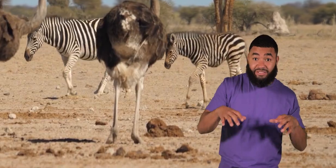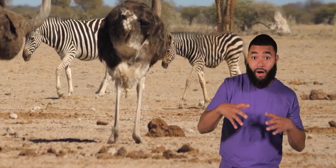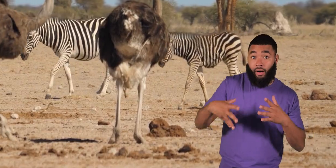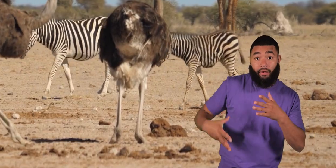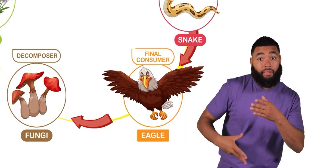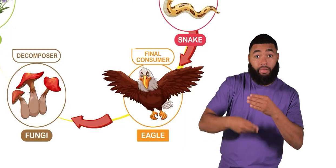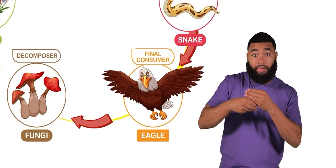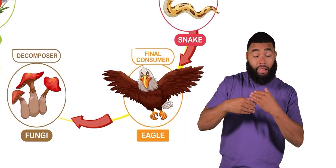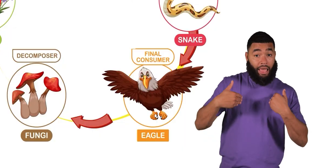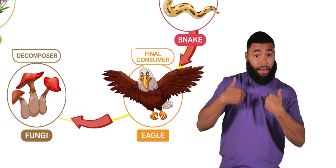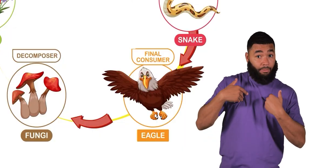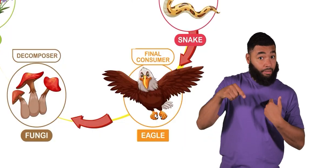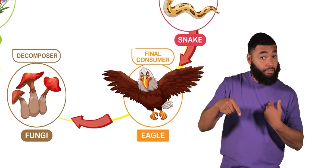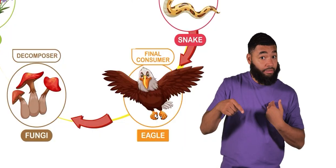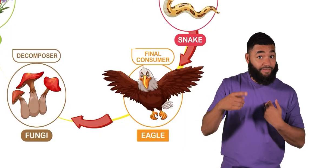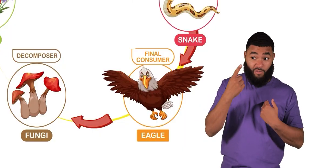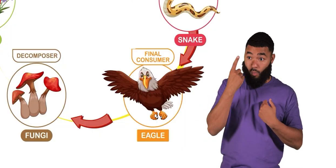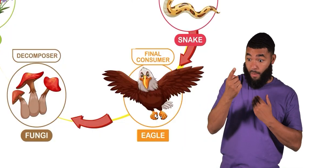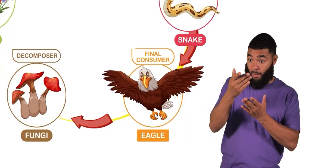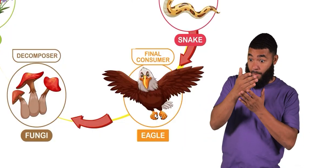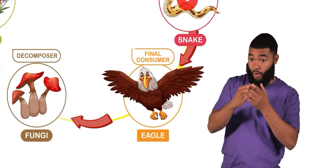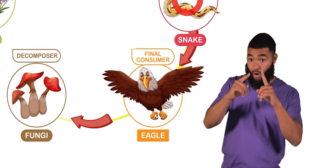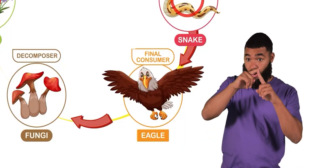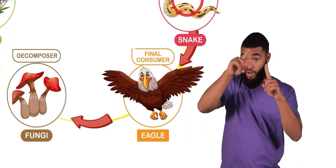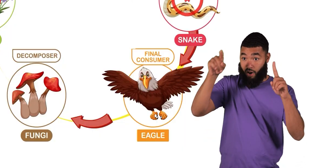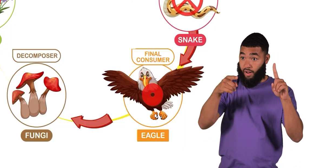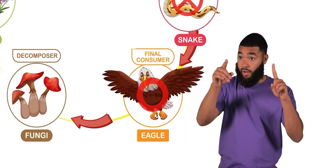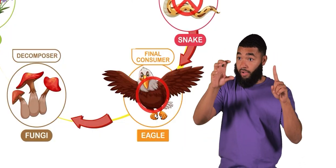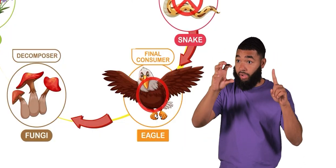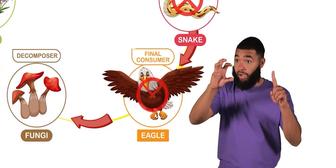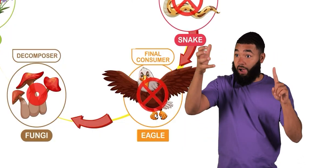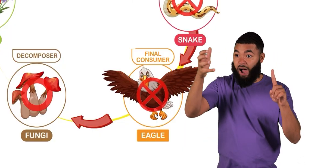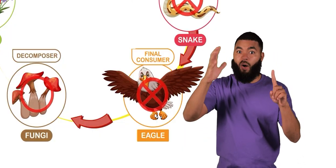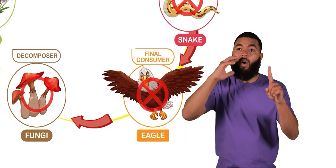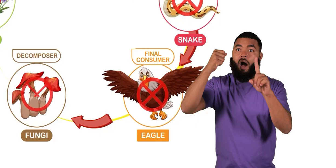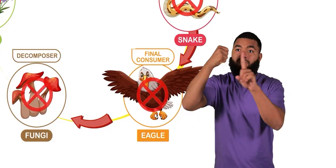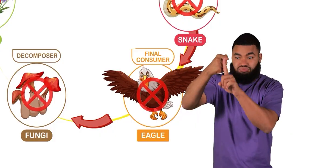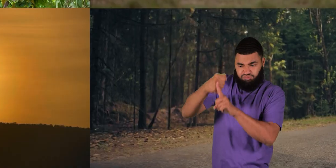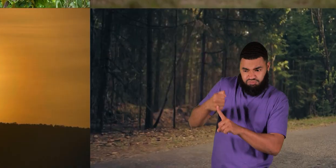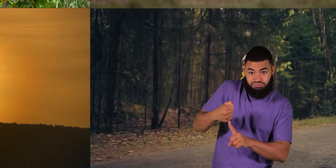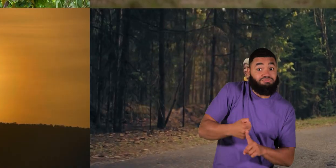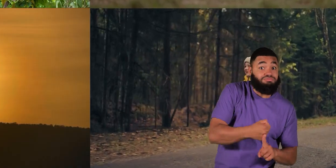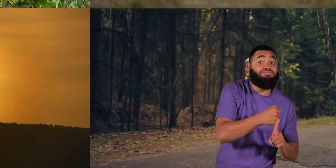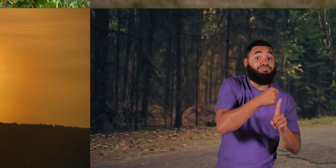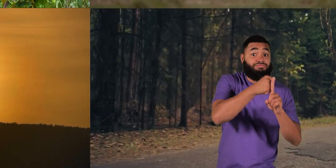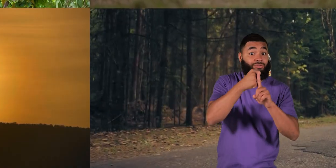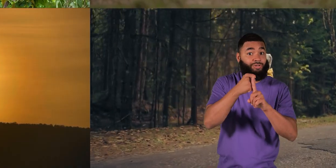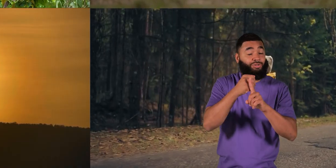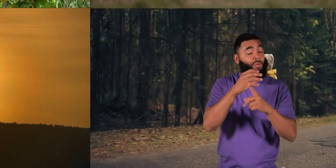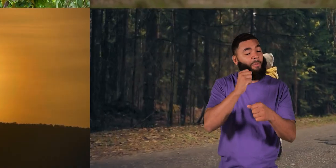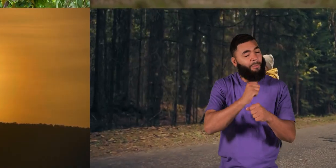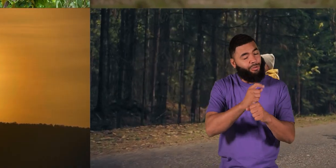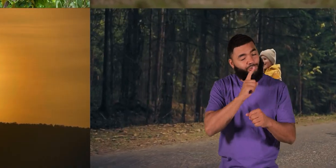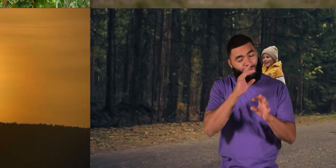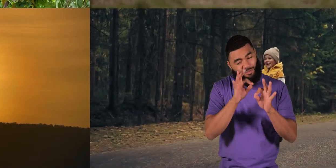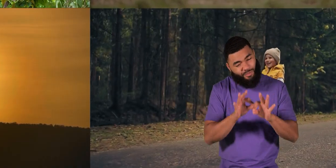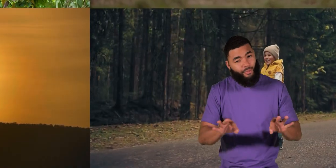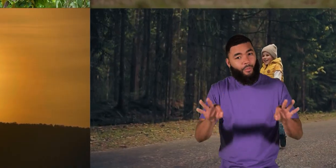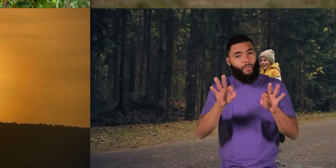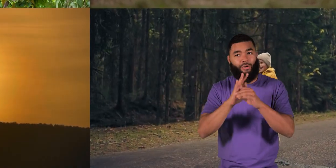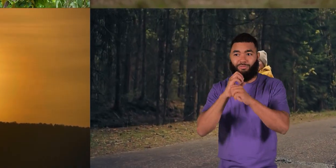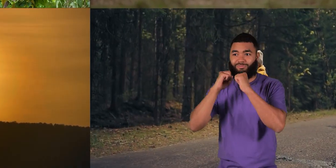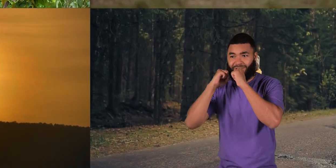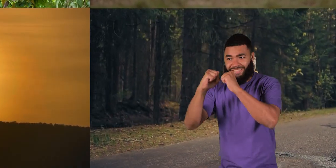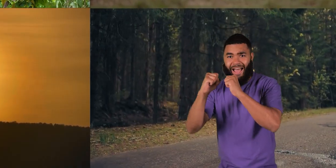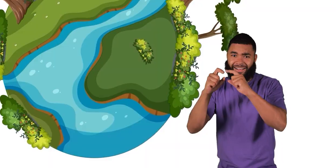species. If one part of the chain is disrupted, it impacts the other parts. So protecting all of the links of the food chain